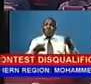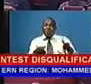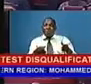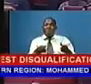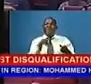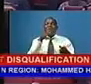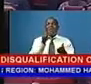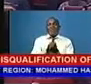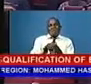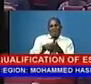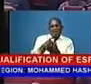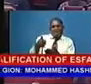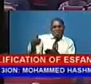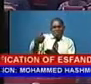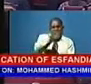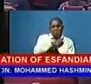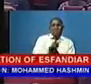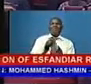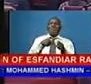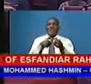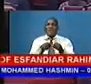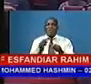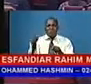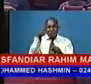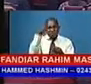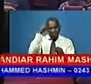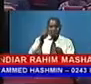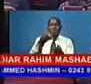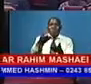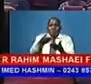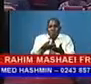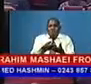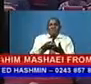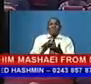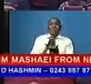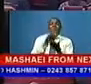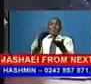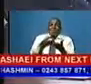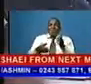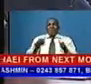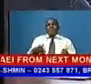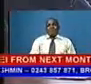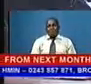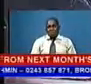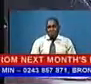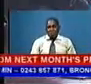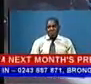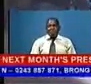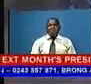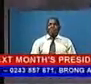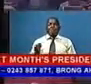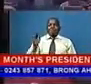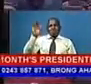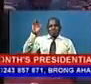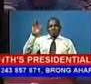in accordance with how you undertook it and the undertaking you gave to the bench. My lord, respectfully, if may